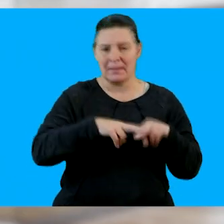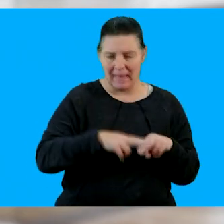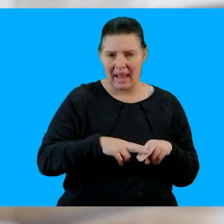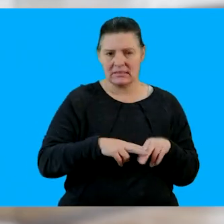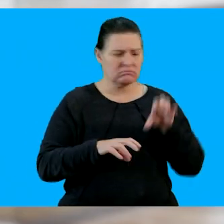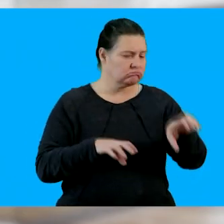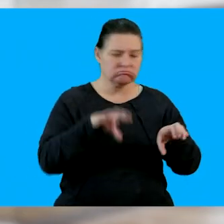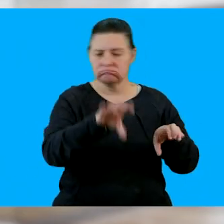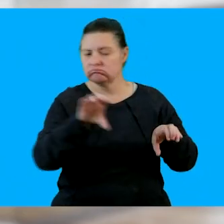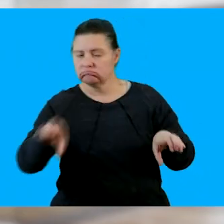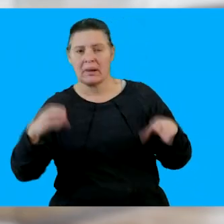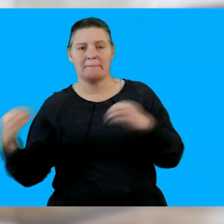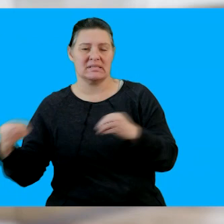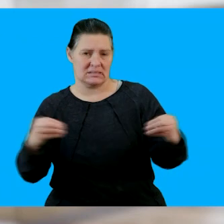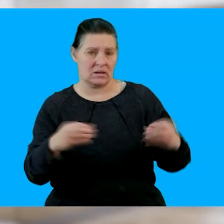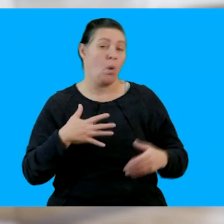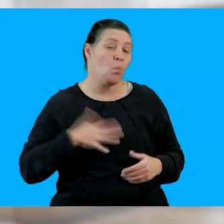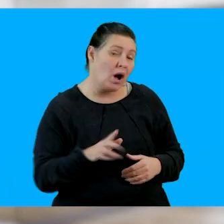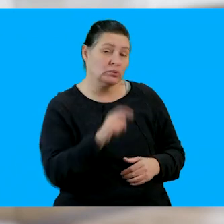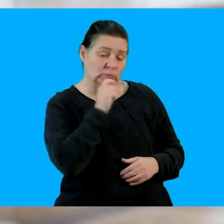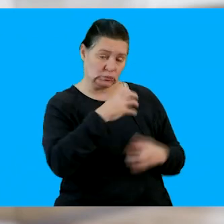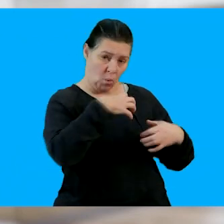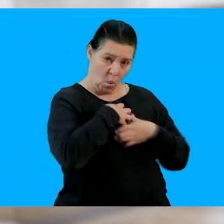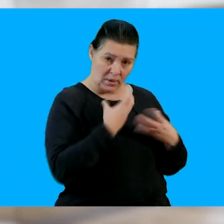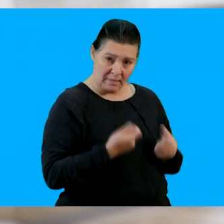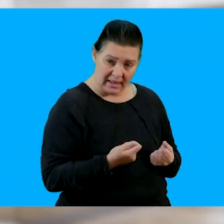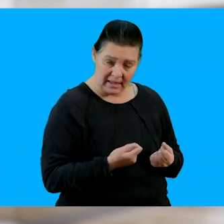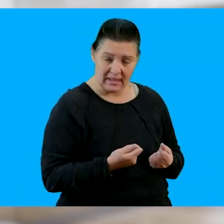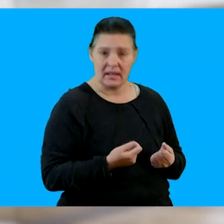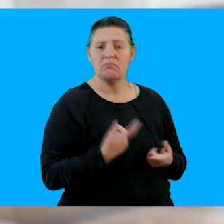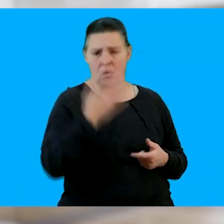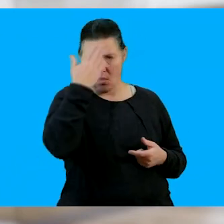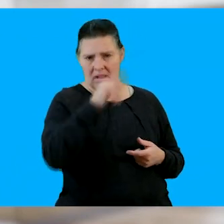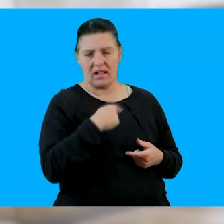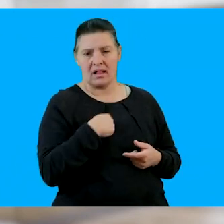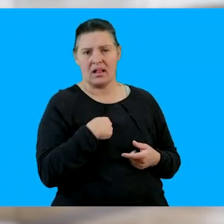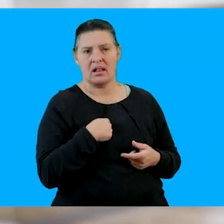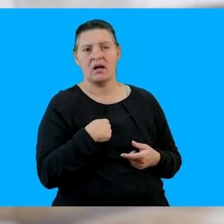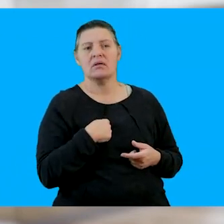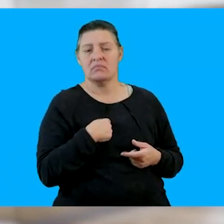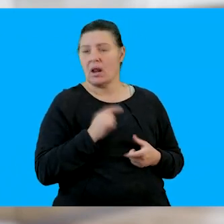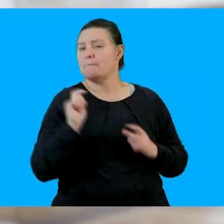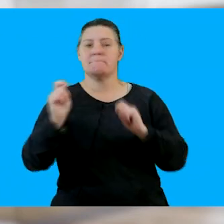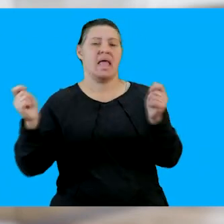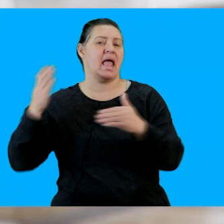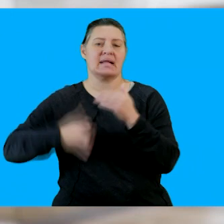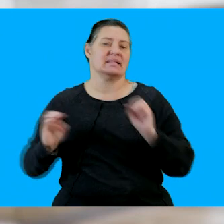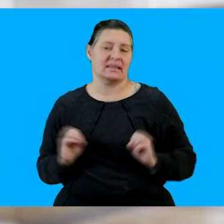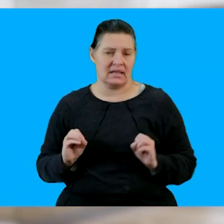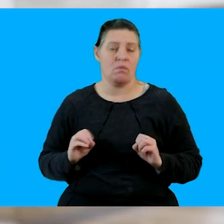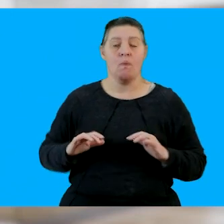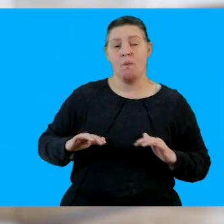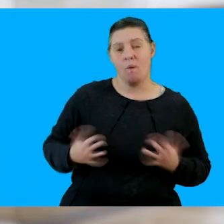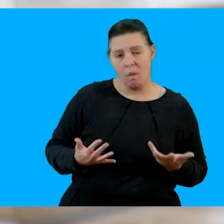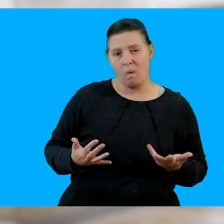an individual entrepreneur if whether they want to use their own capital, knowing very well that they won't be owing anyone at the end,